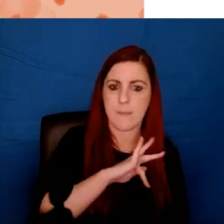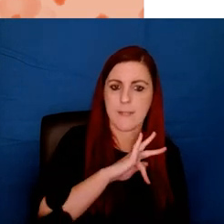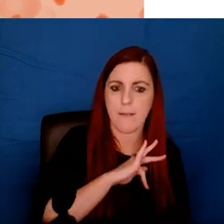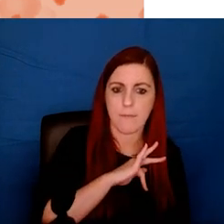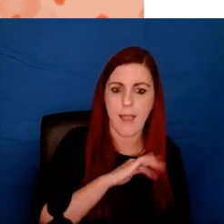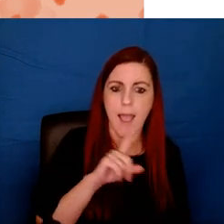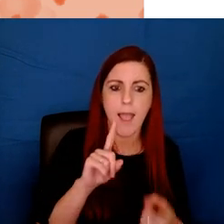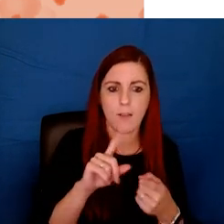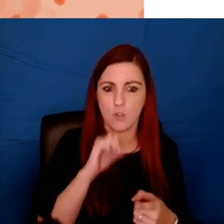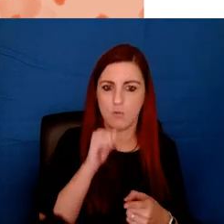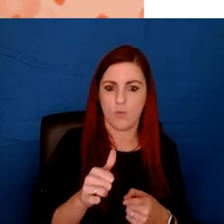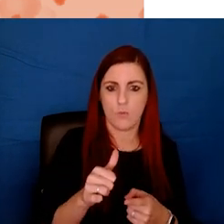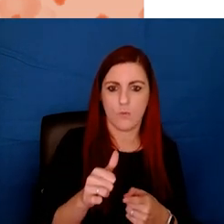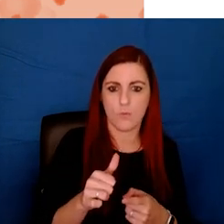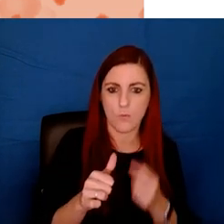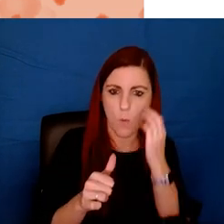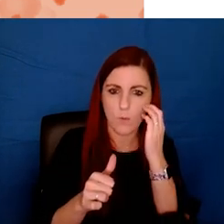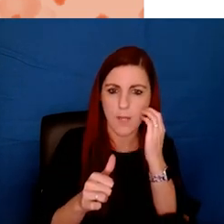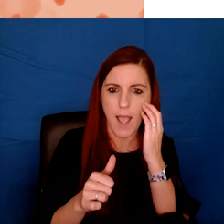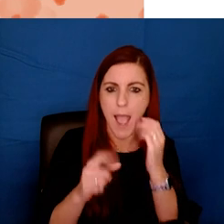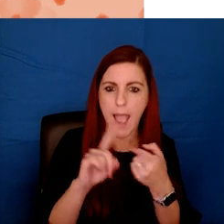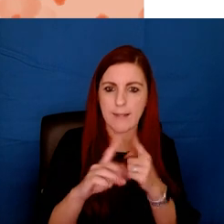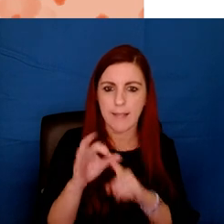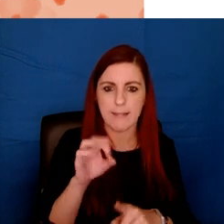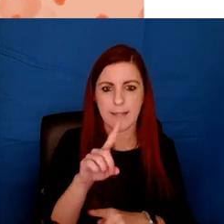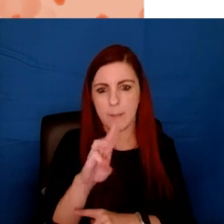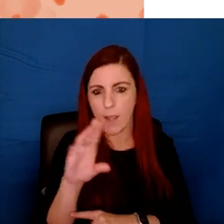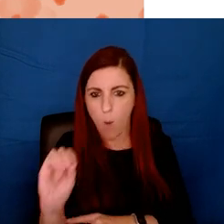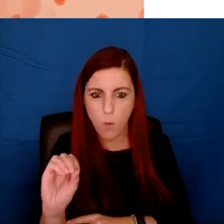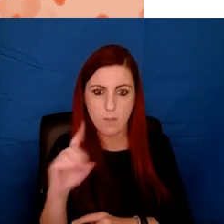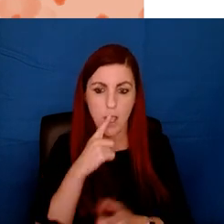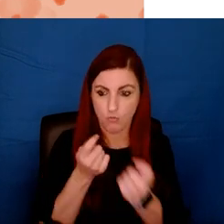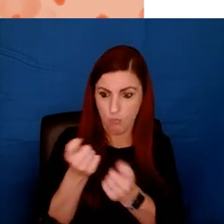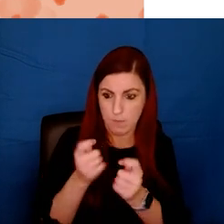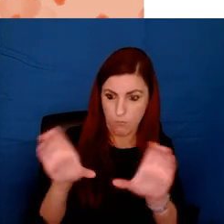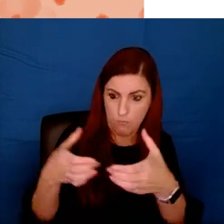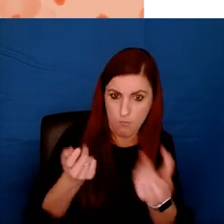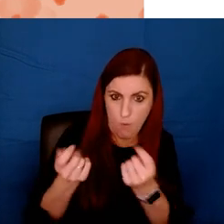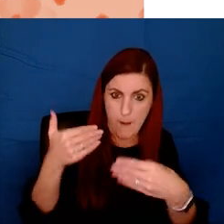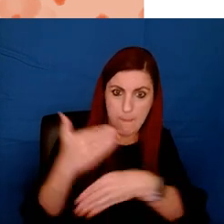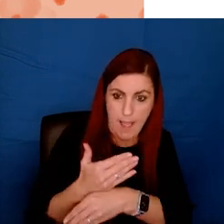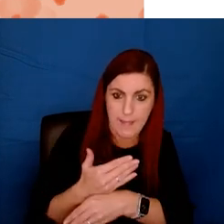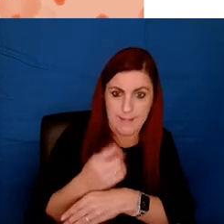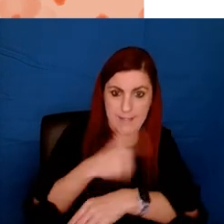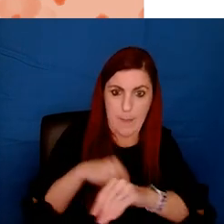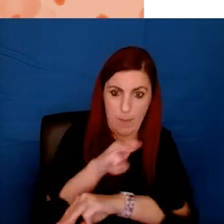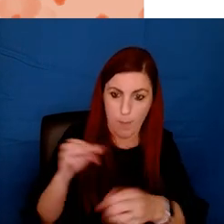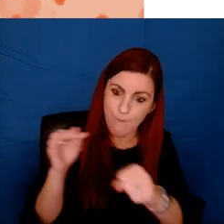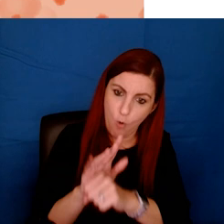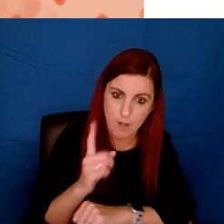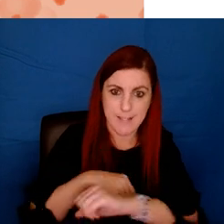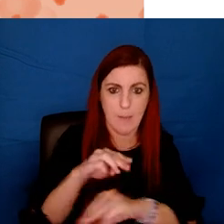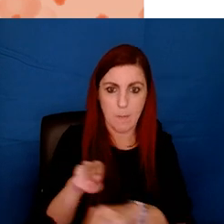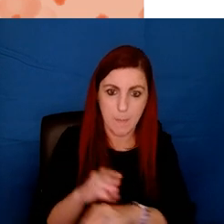providers. So disabled people's organisations, groups that are run by disabled people for disabled people, they're going to have the